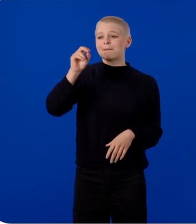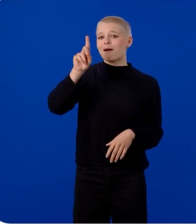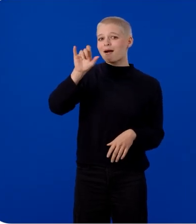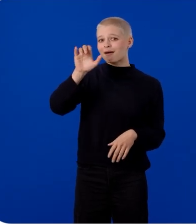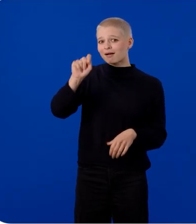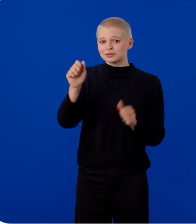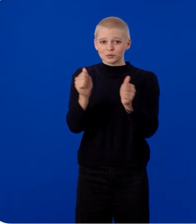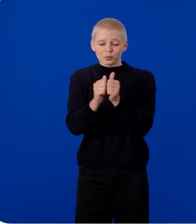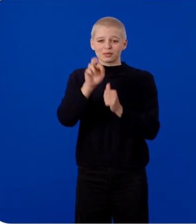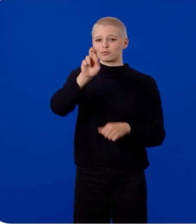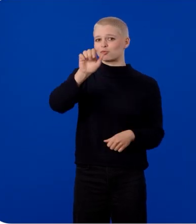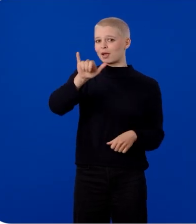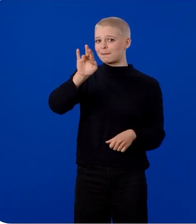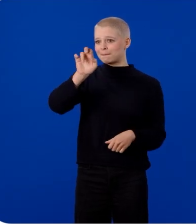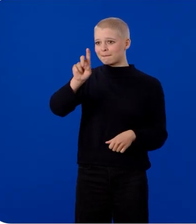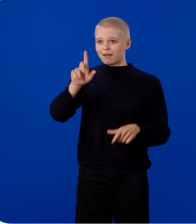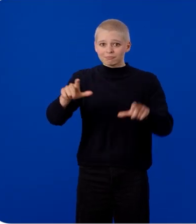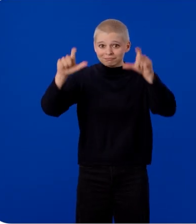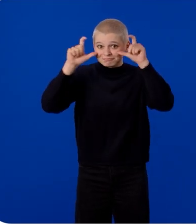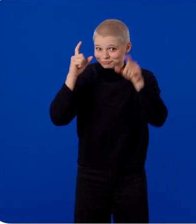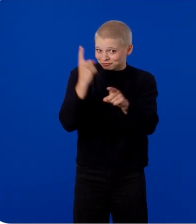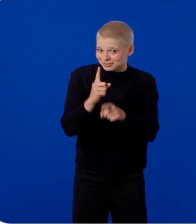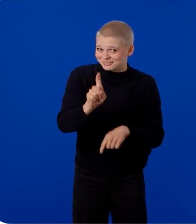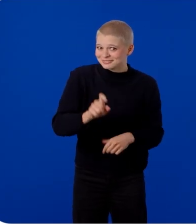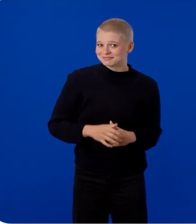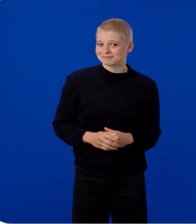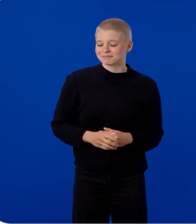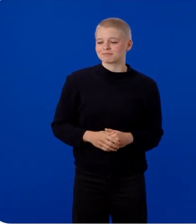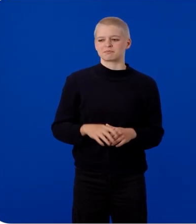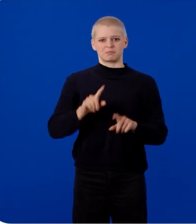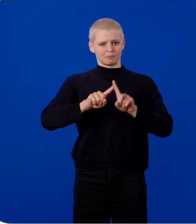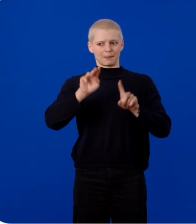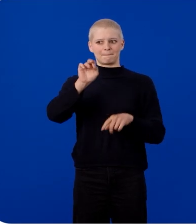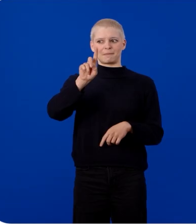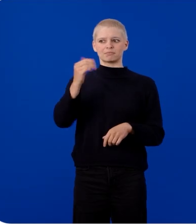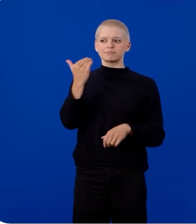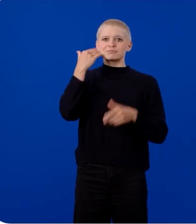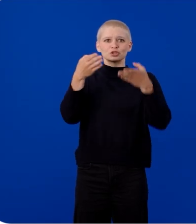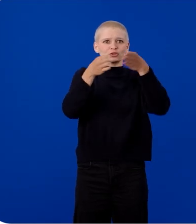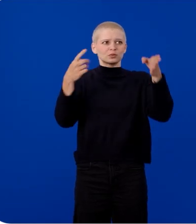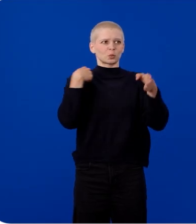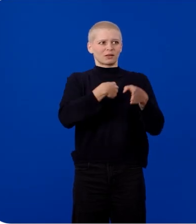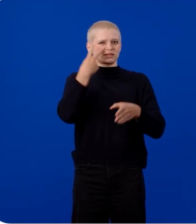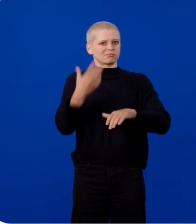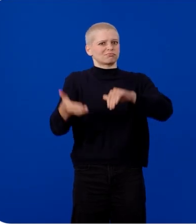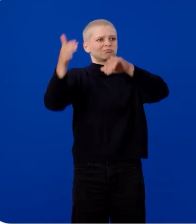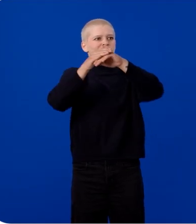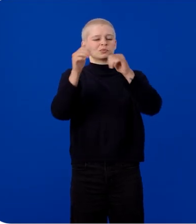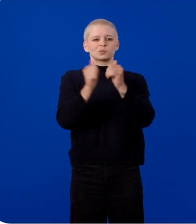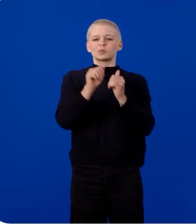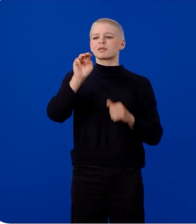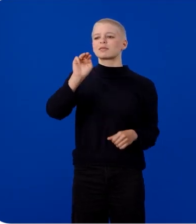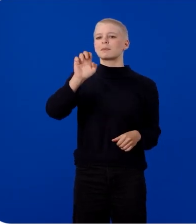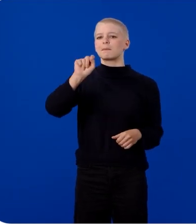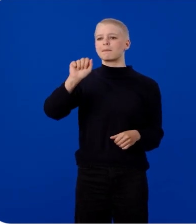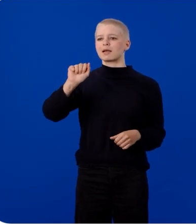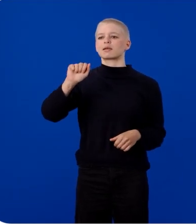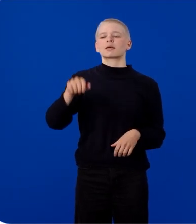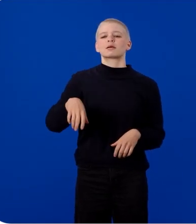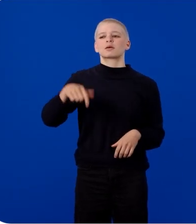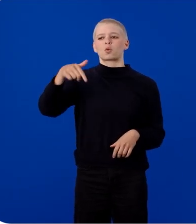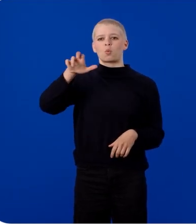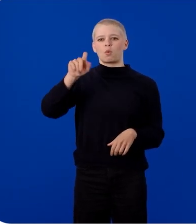glasses? But media consumption in general has seen very strong growth in MetaQuest headsets as well. Whether it's watching